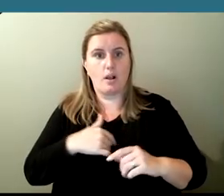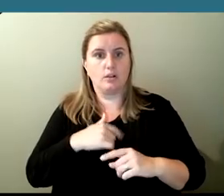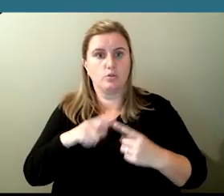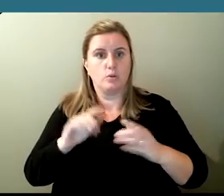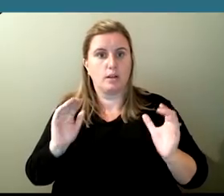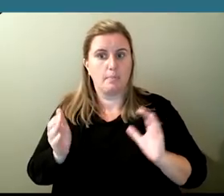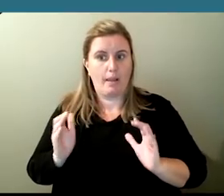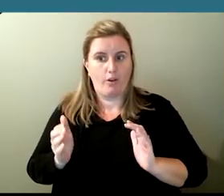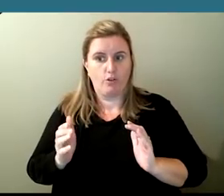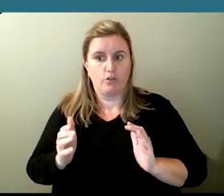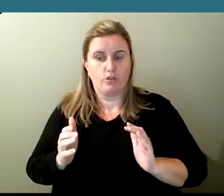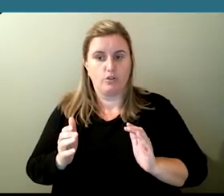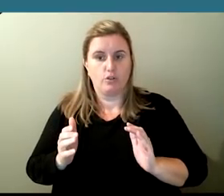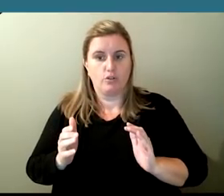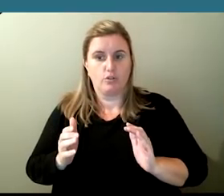compare